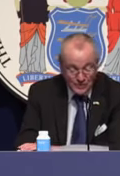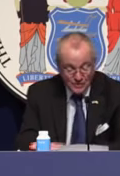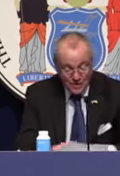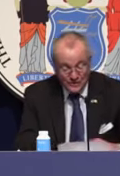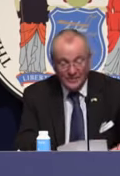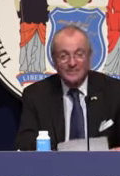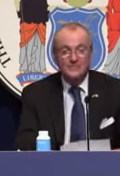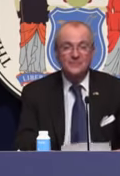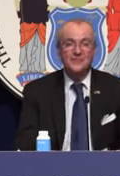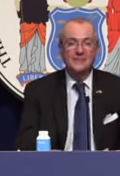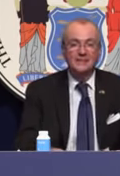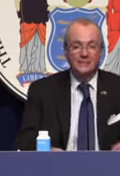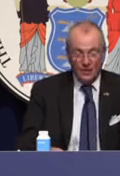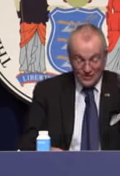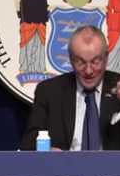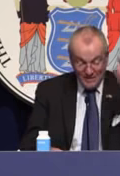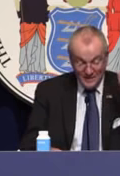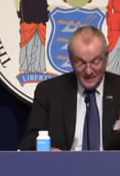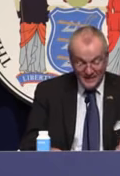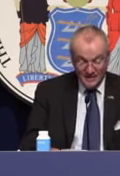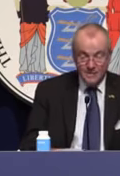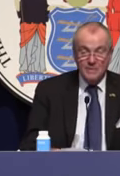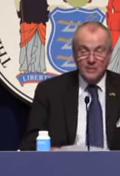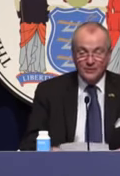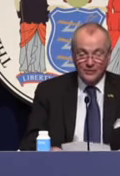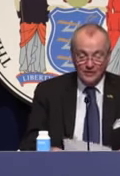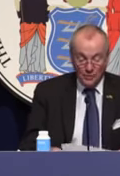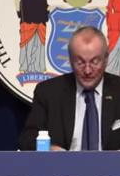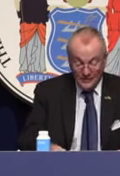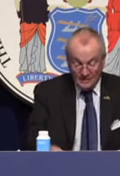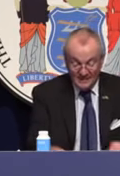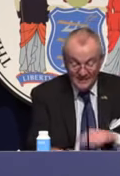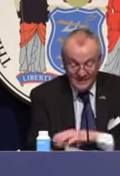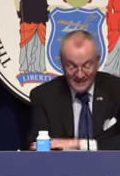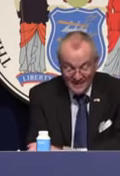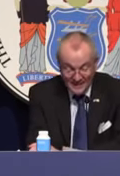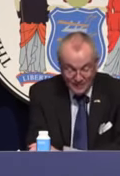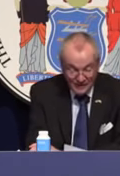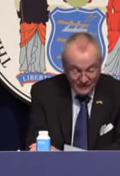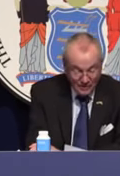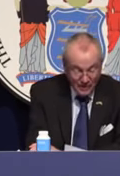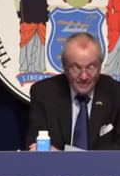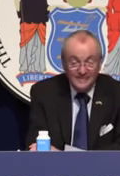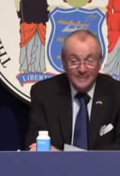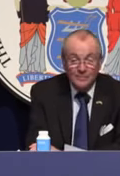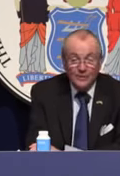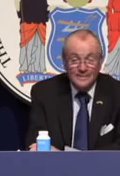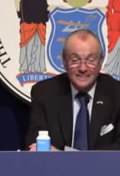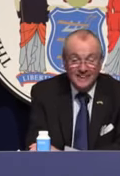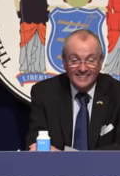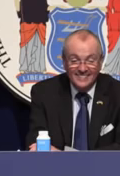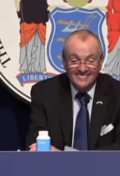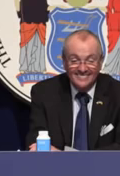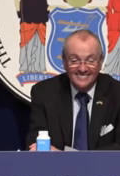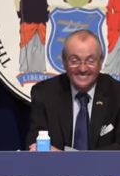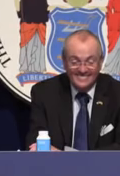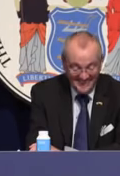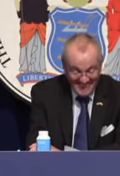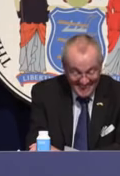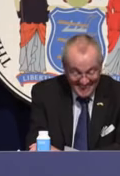us through this emergency. First up are the members of the West Hampton Police Department in Burlington County.